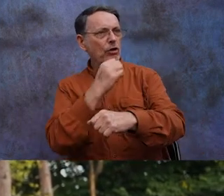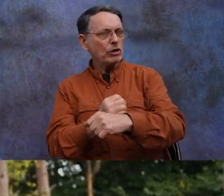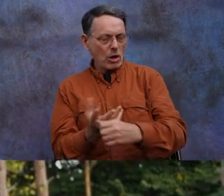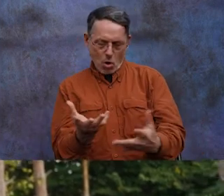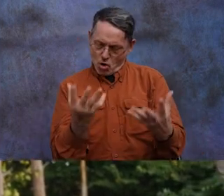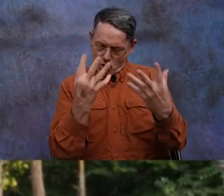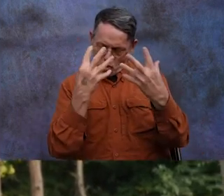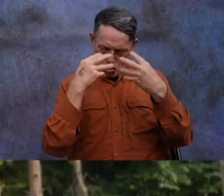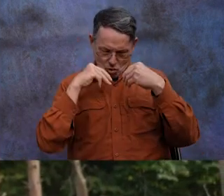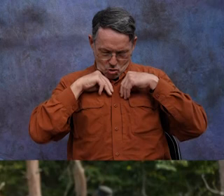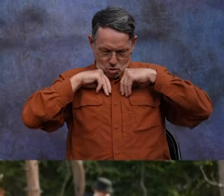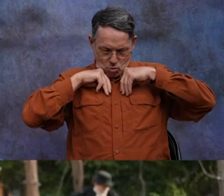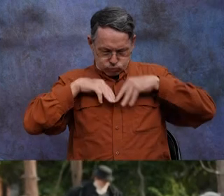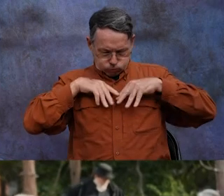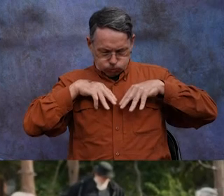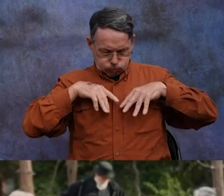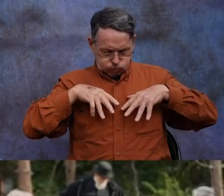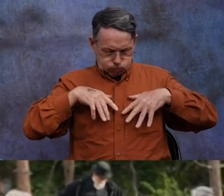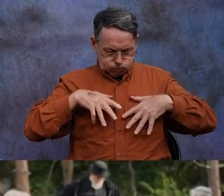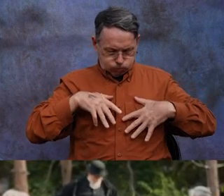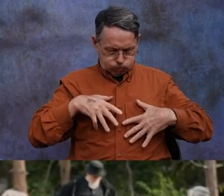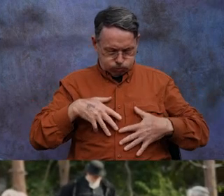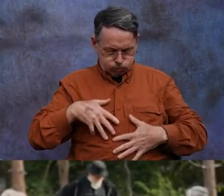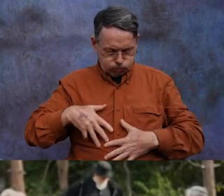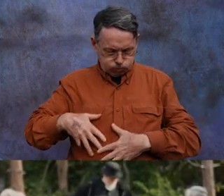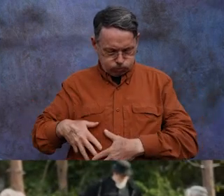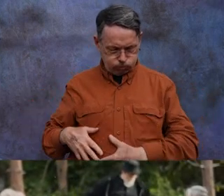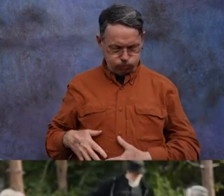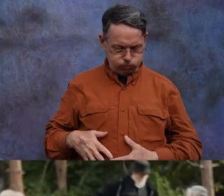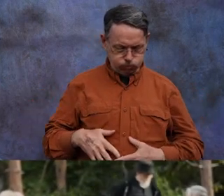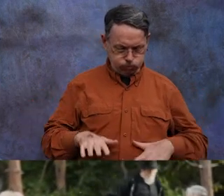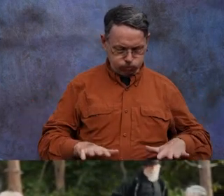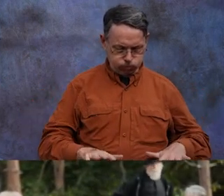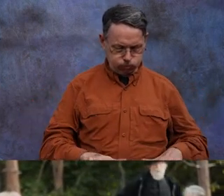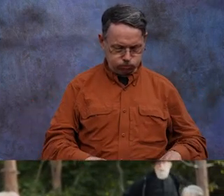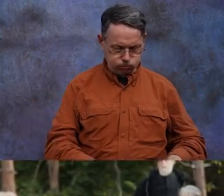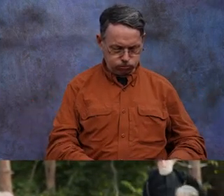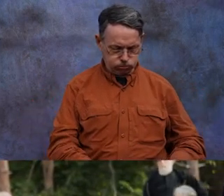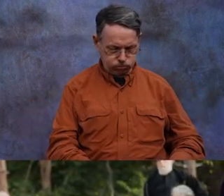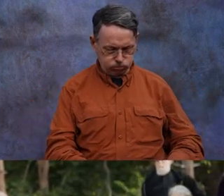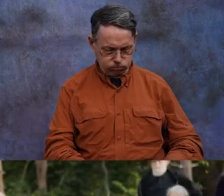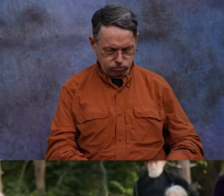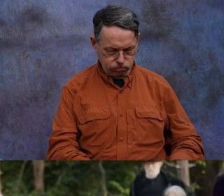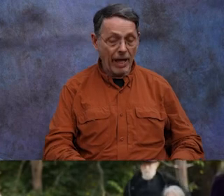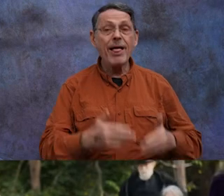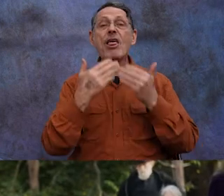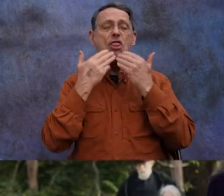down, down, down, down, down, down, down, down. Thank you,